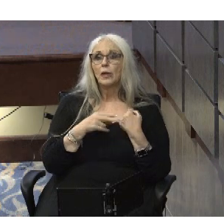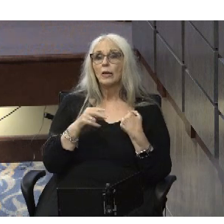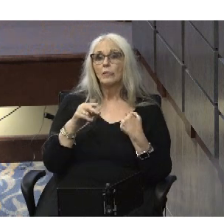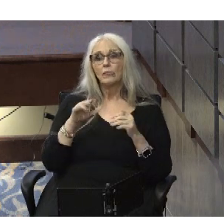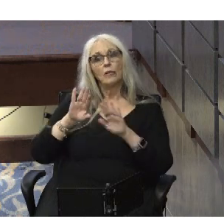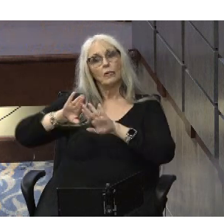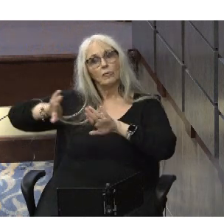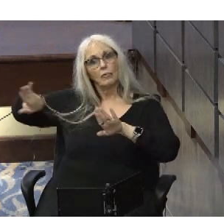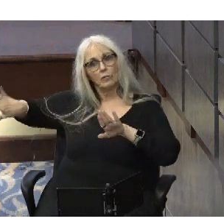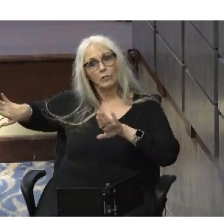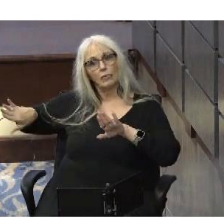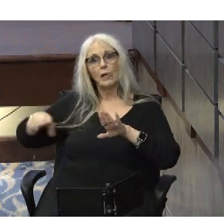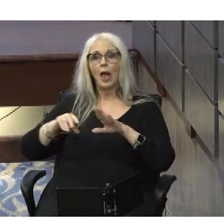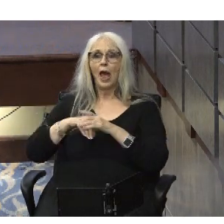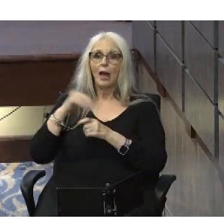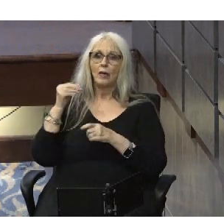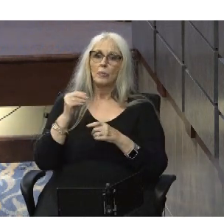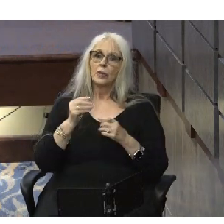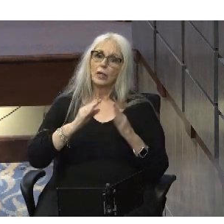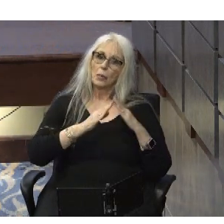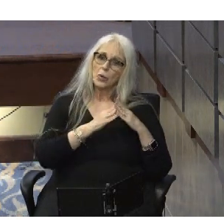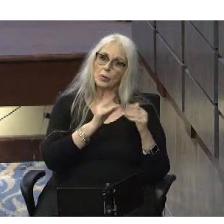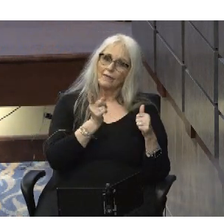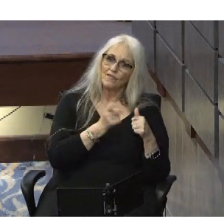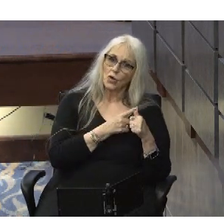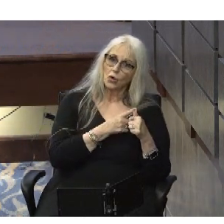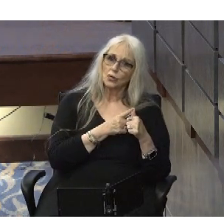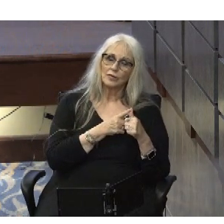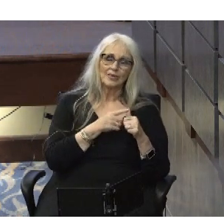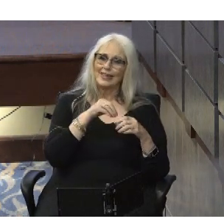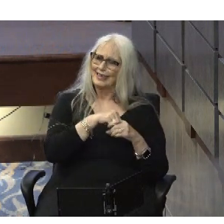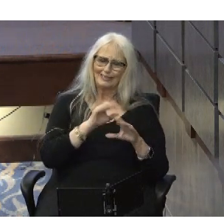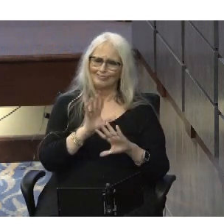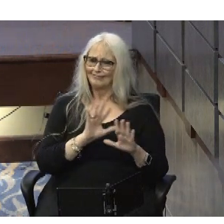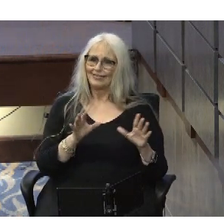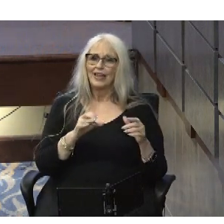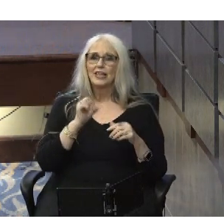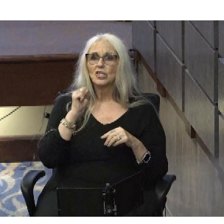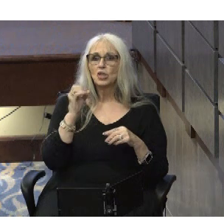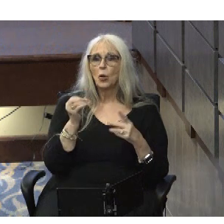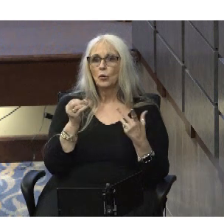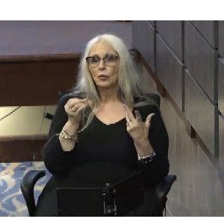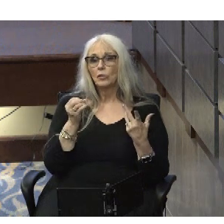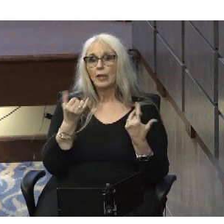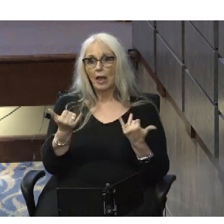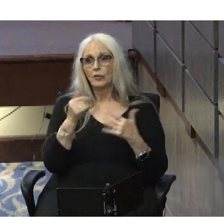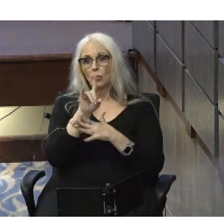out, not the Community First residents in. Now, on to the questions.